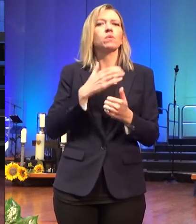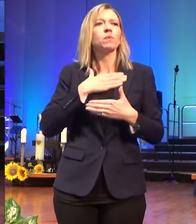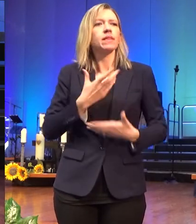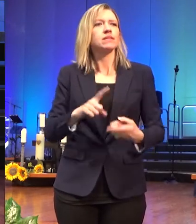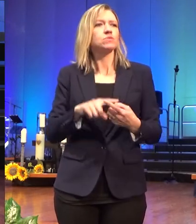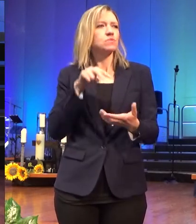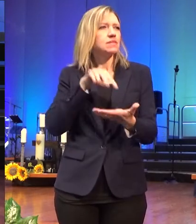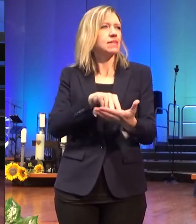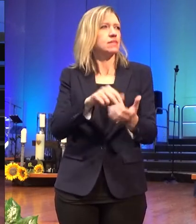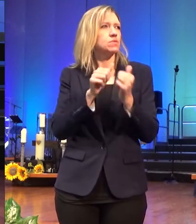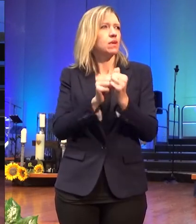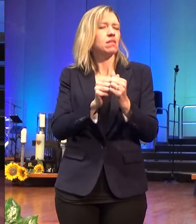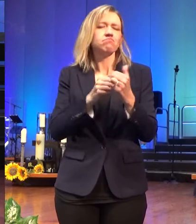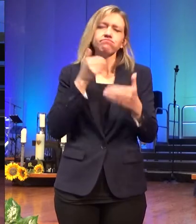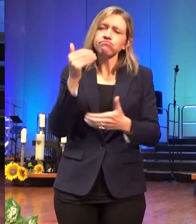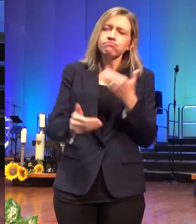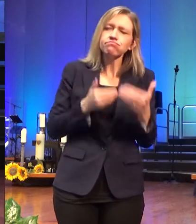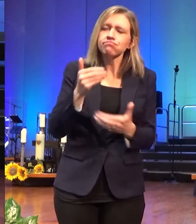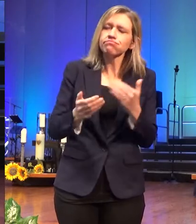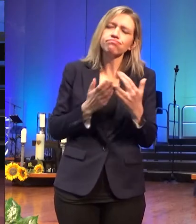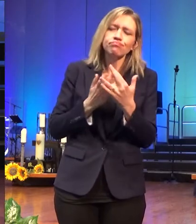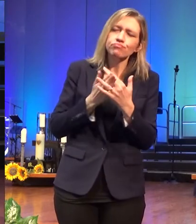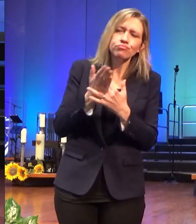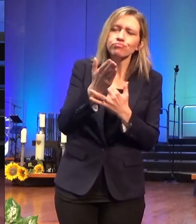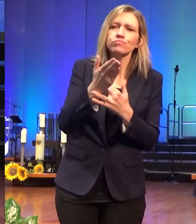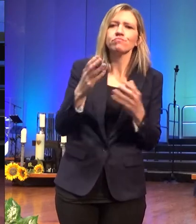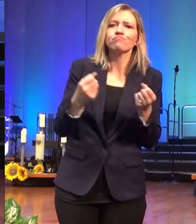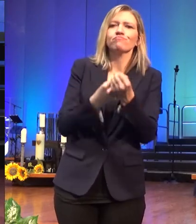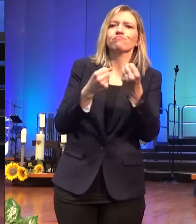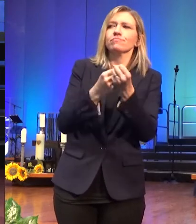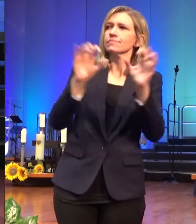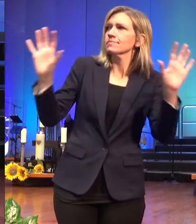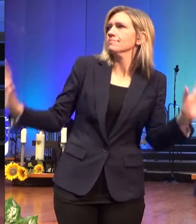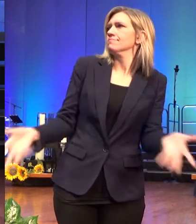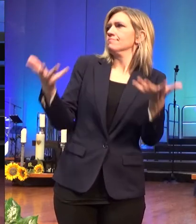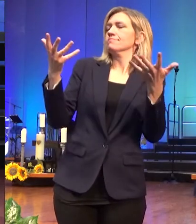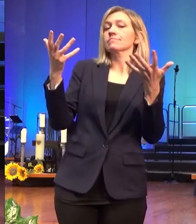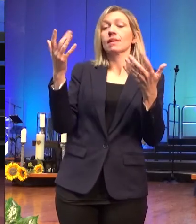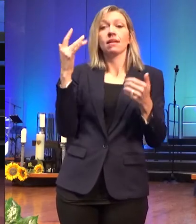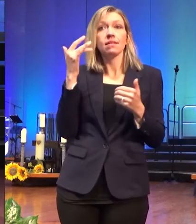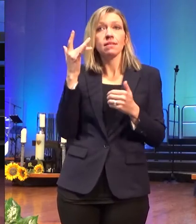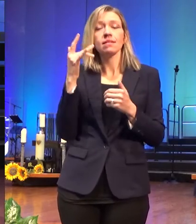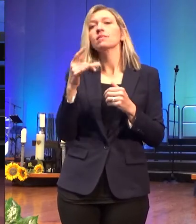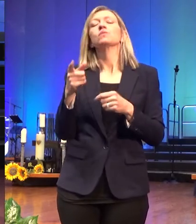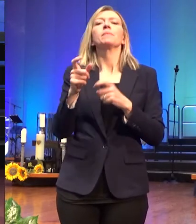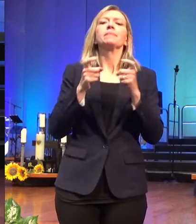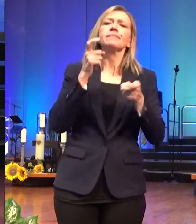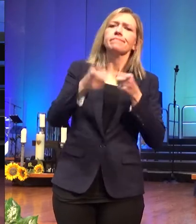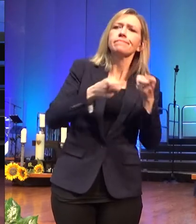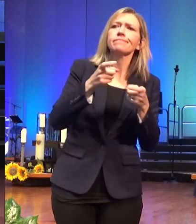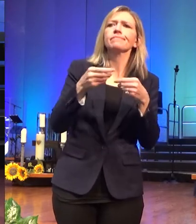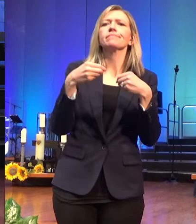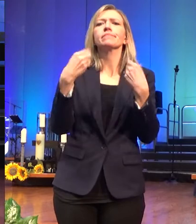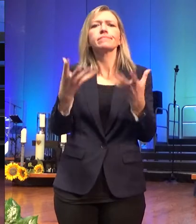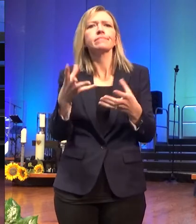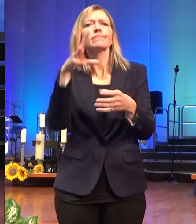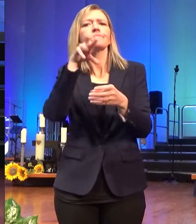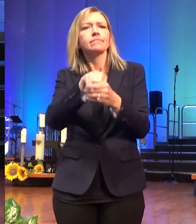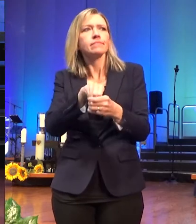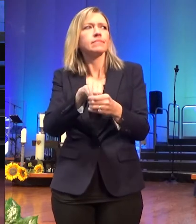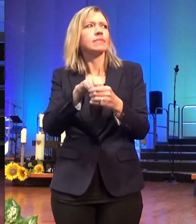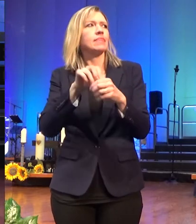each other through all that goes on and lift each other up by participation and giving and all that we do in this